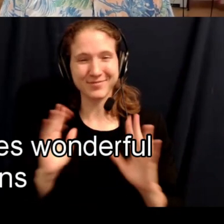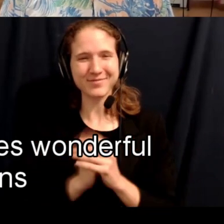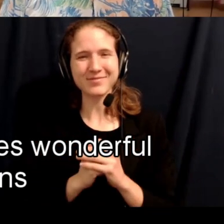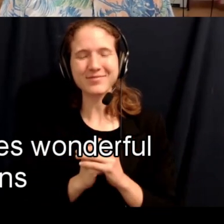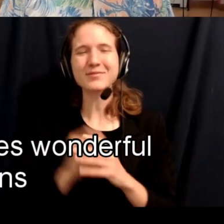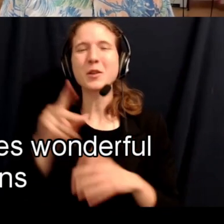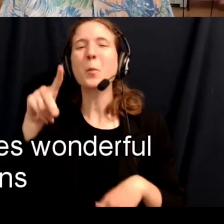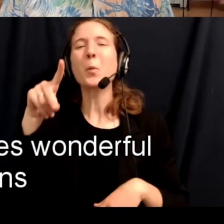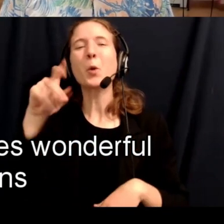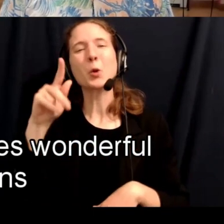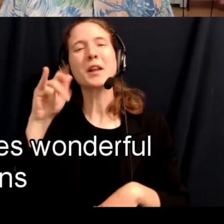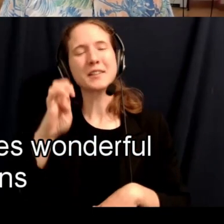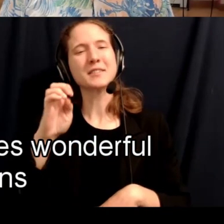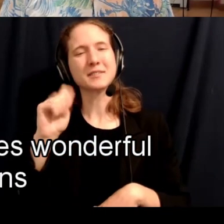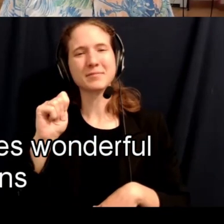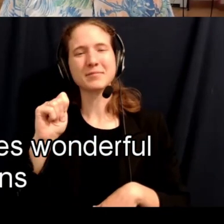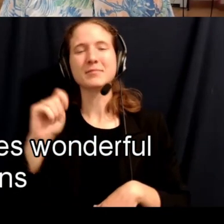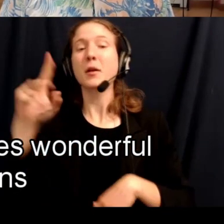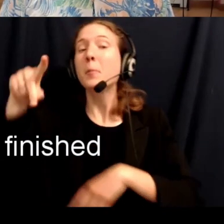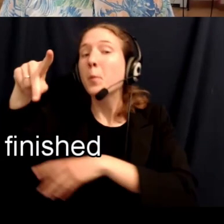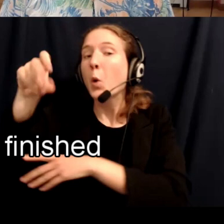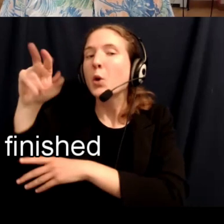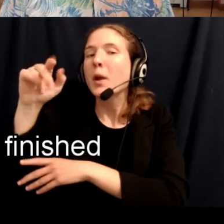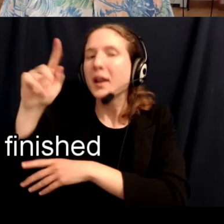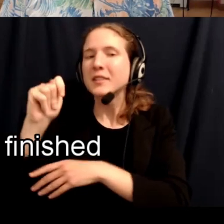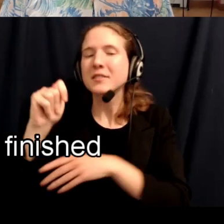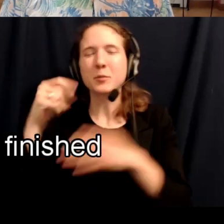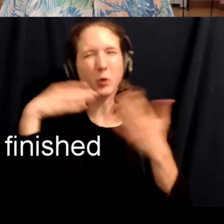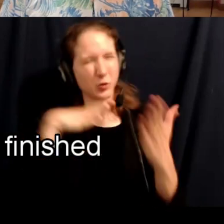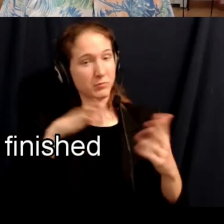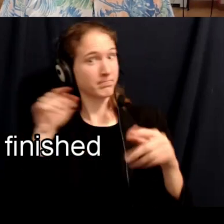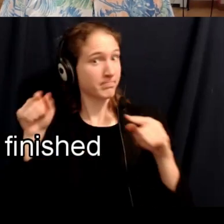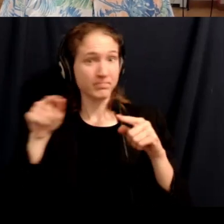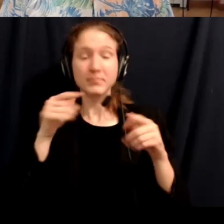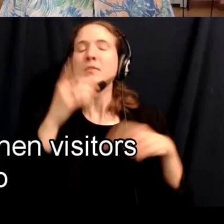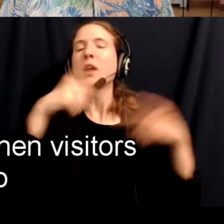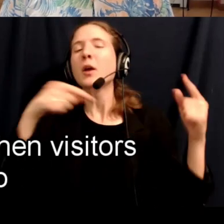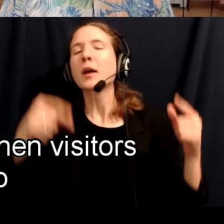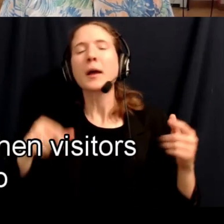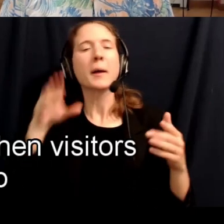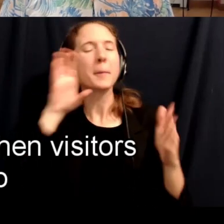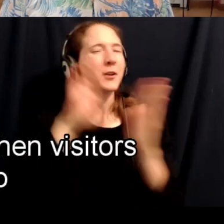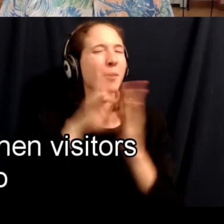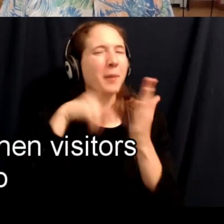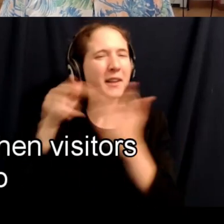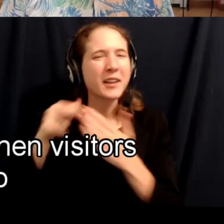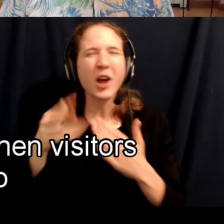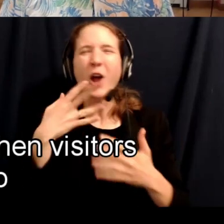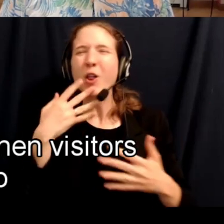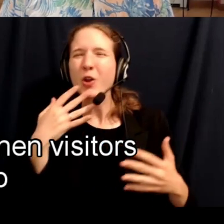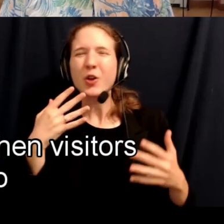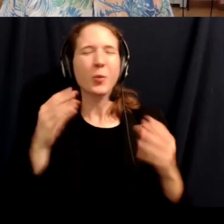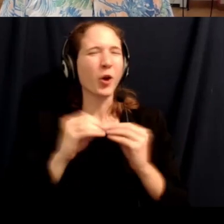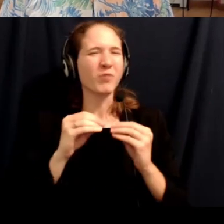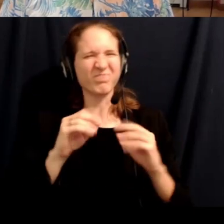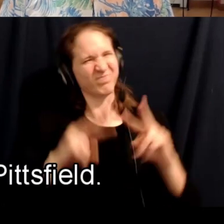Portrait approach, Ilene uses wonderful color combinations to enhance her overall finished paintings. There is an excitement when visitors enter